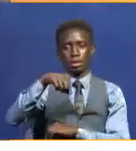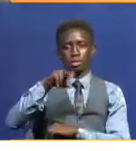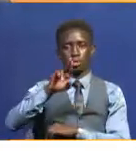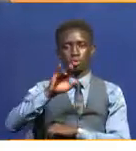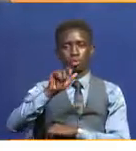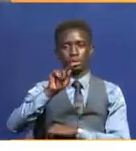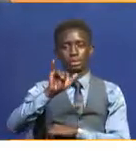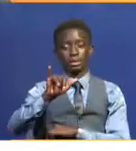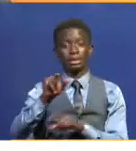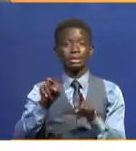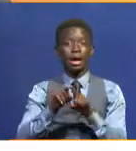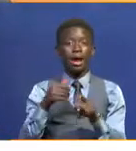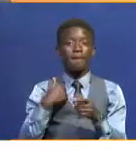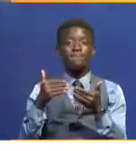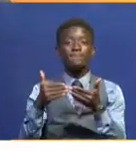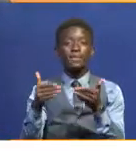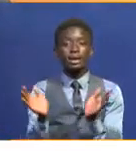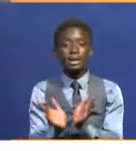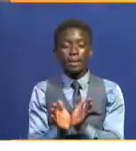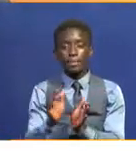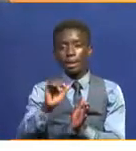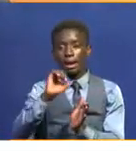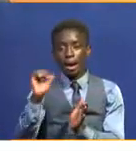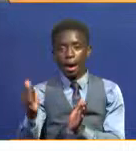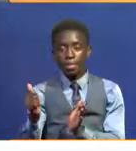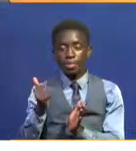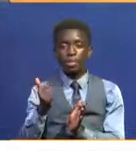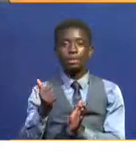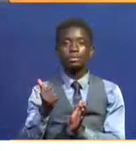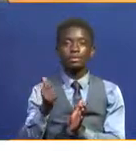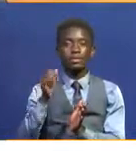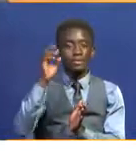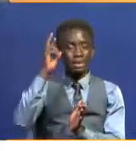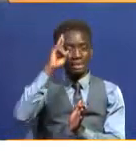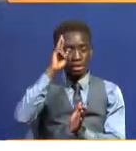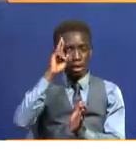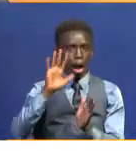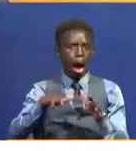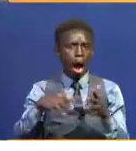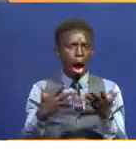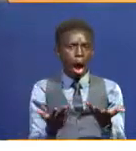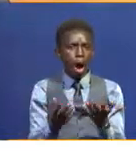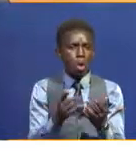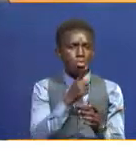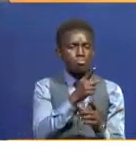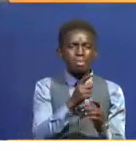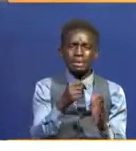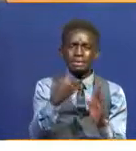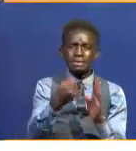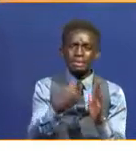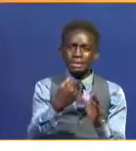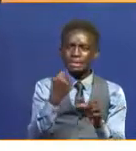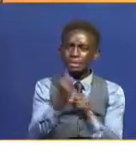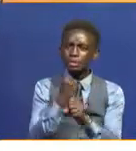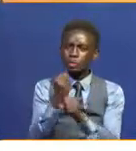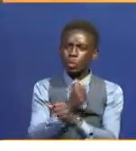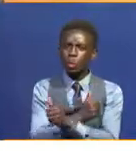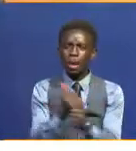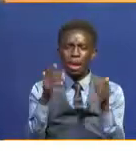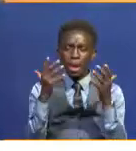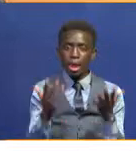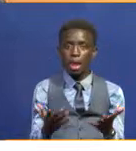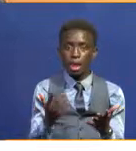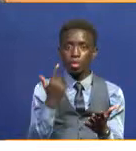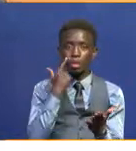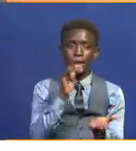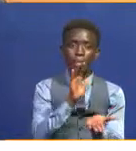factors. So how well is the industry performing? So if you're looking at banks, how well is the banking industry